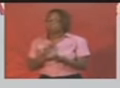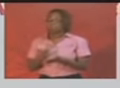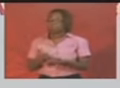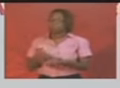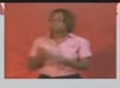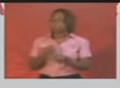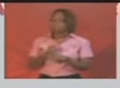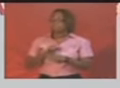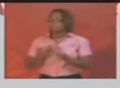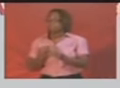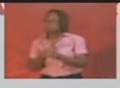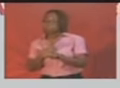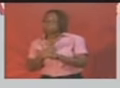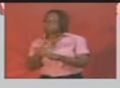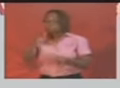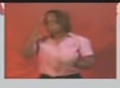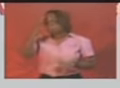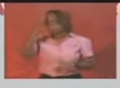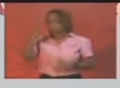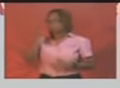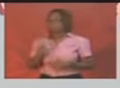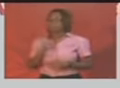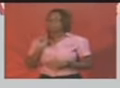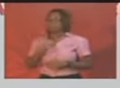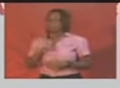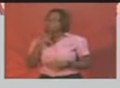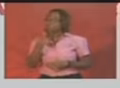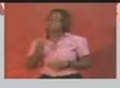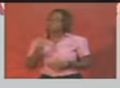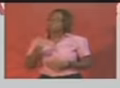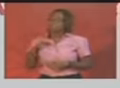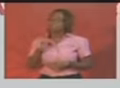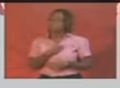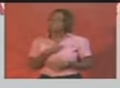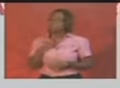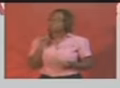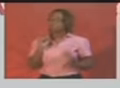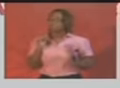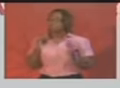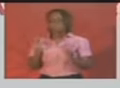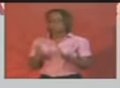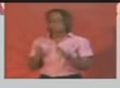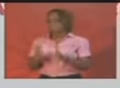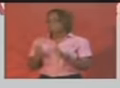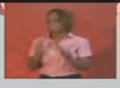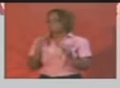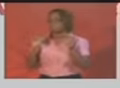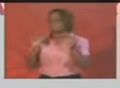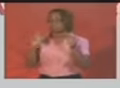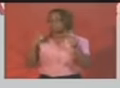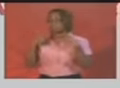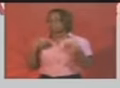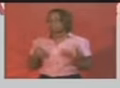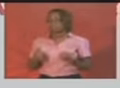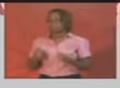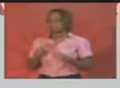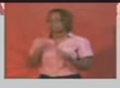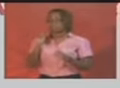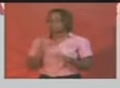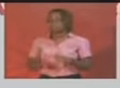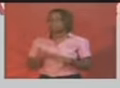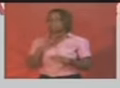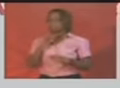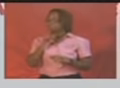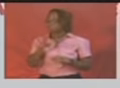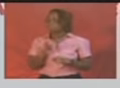see what the cases have been. But again, that initiative with making sure the guidelines are implemented falls under the Ministry